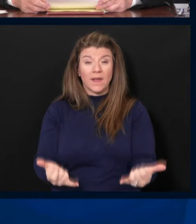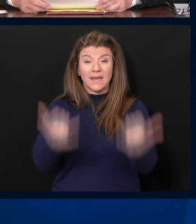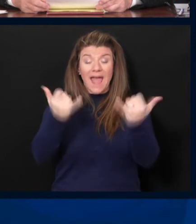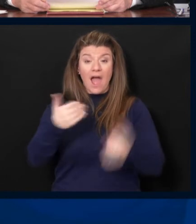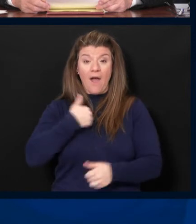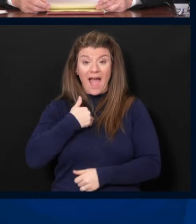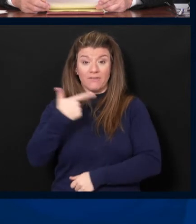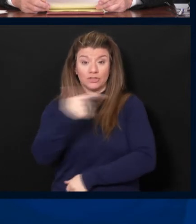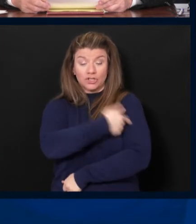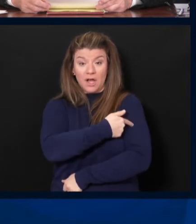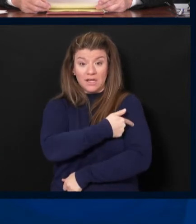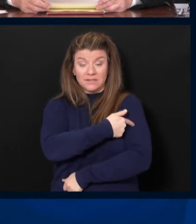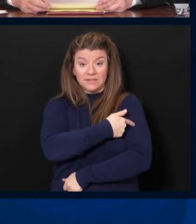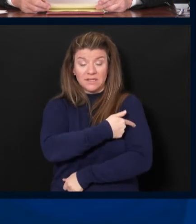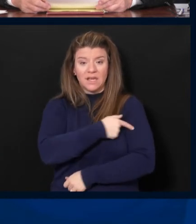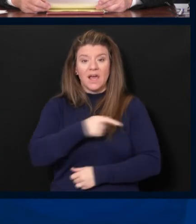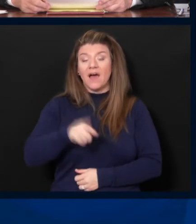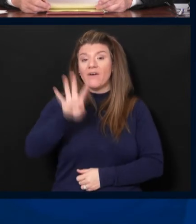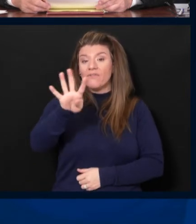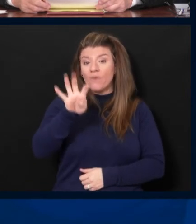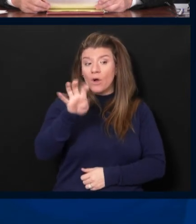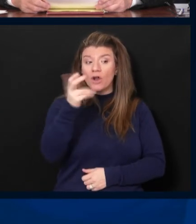in arms of